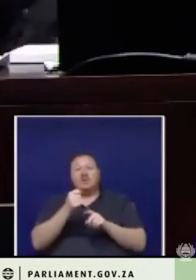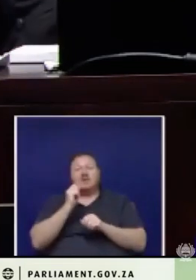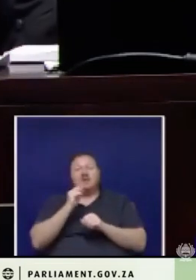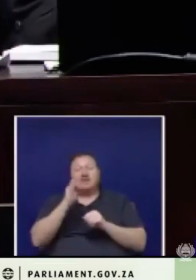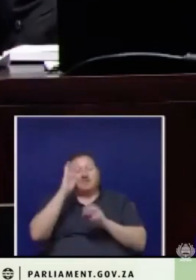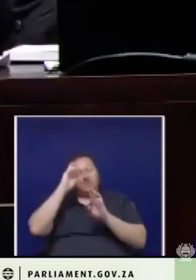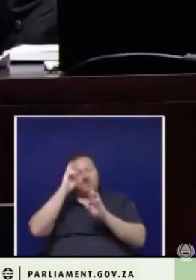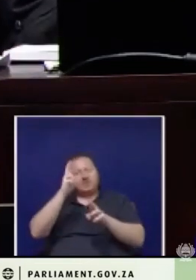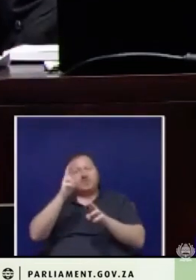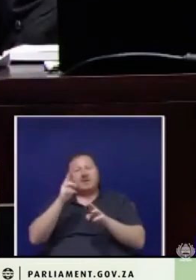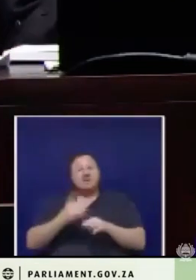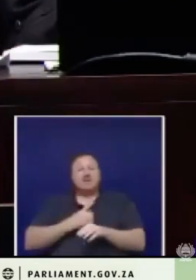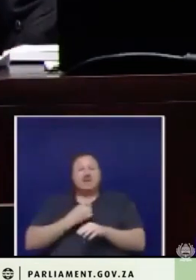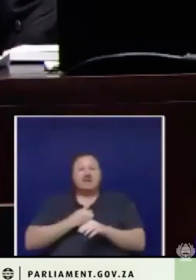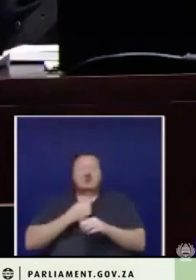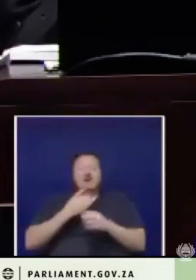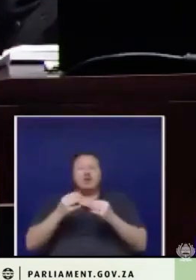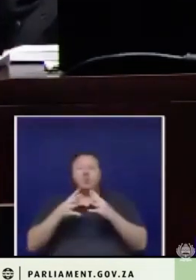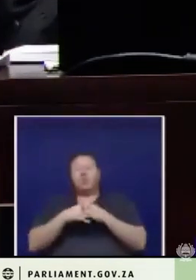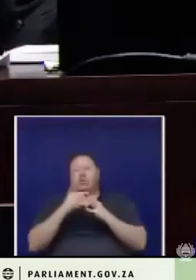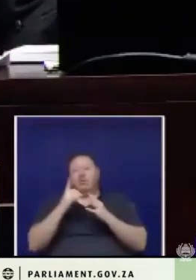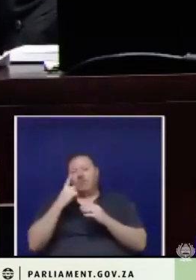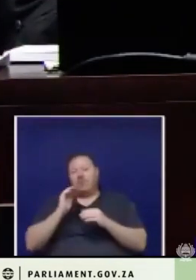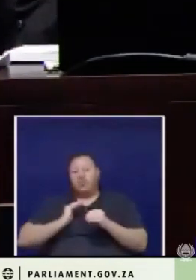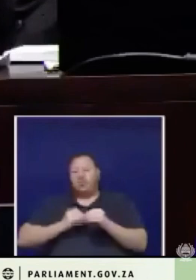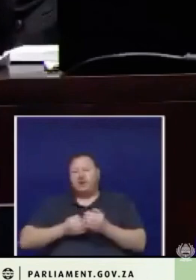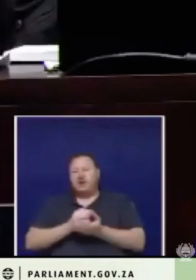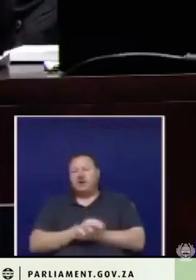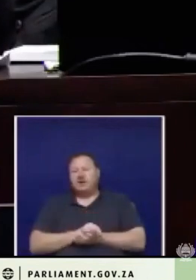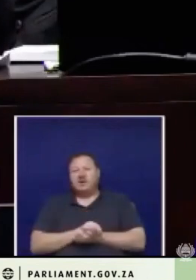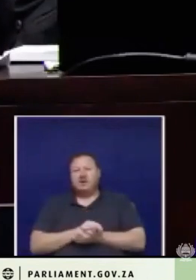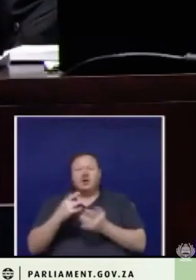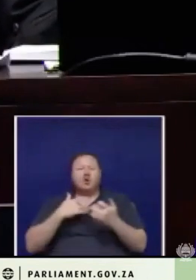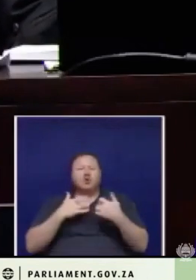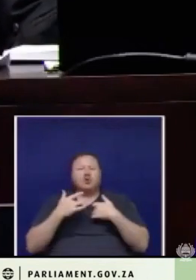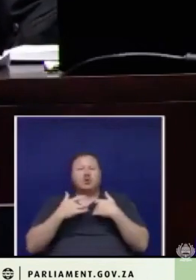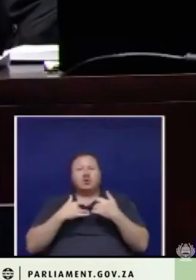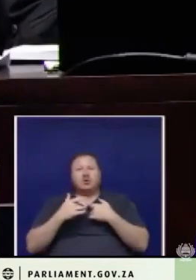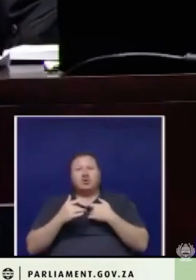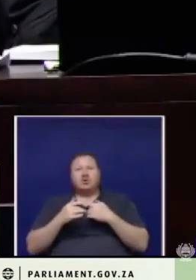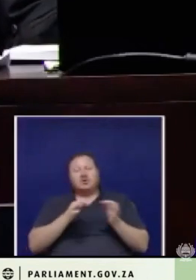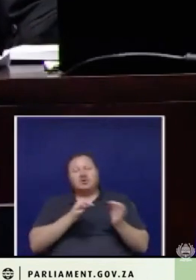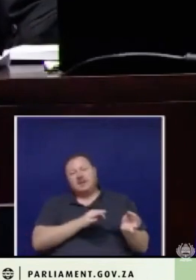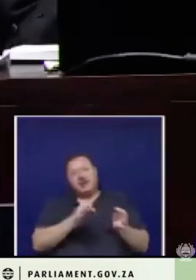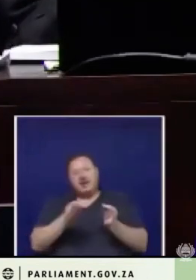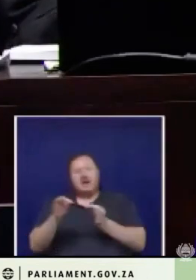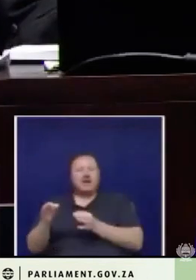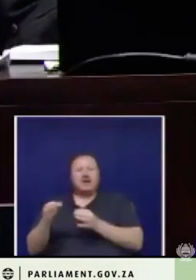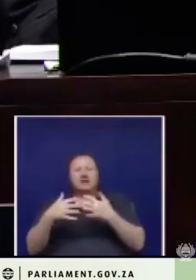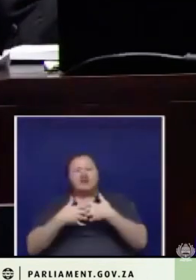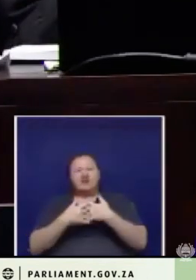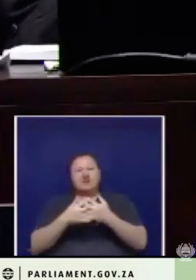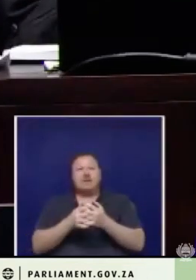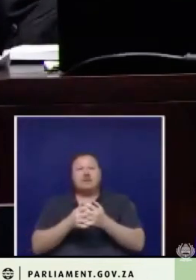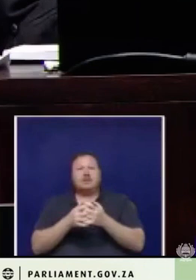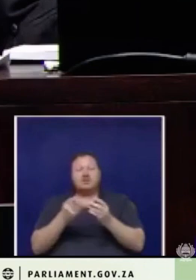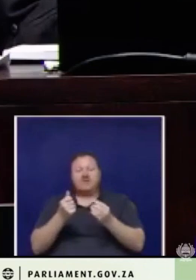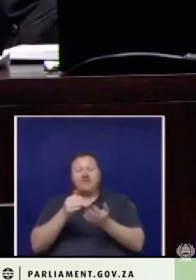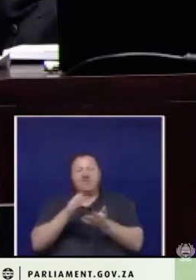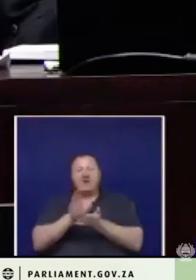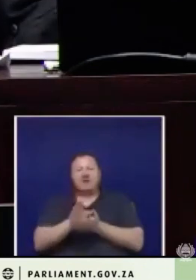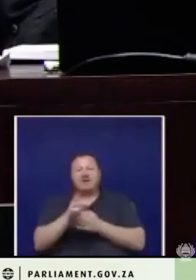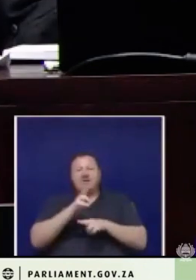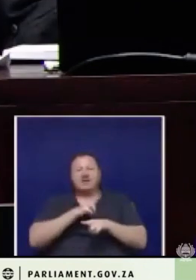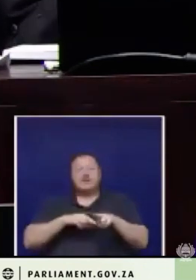and worth of women. We are deeply concerned by delays in establishing and funding the